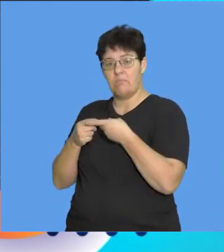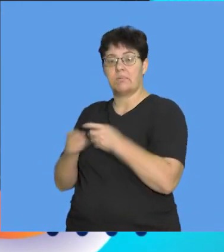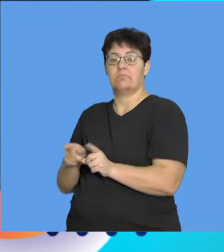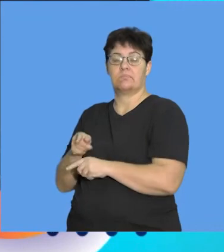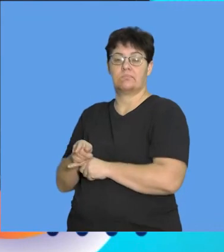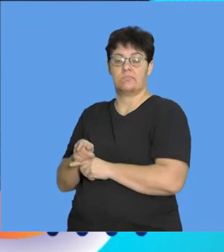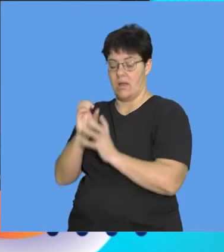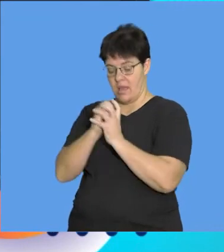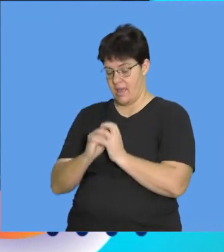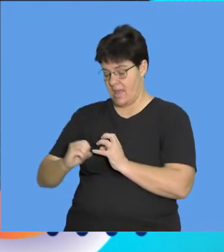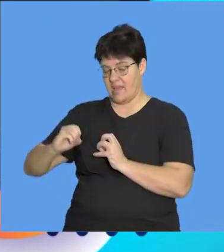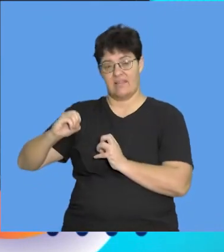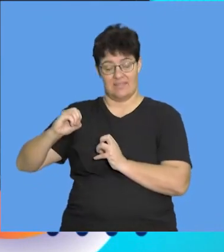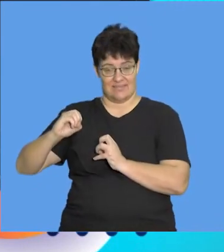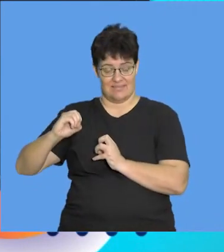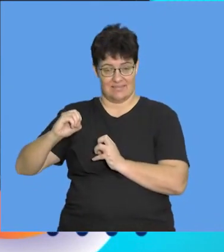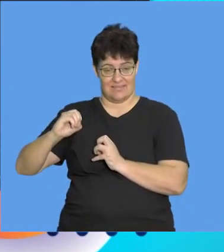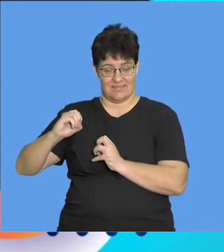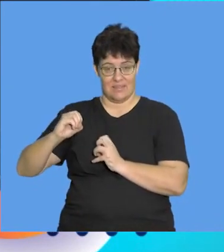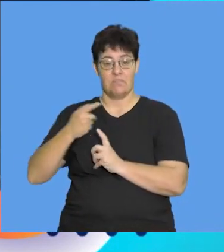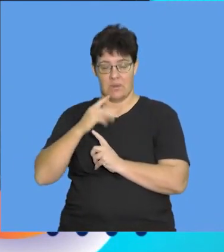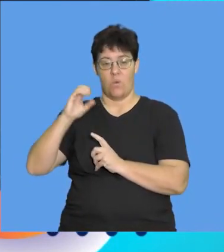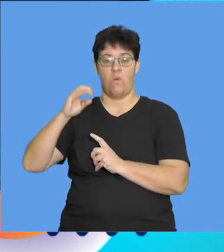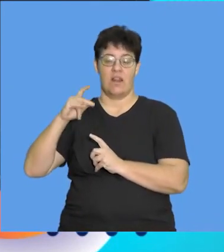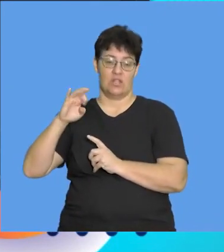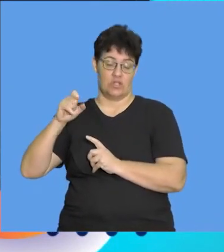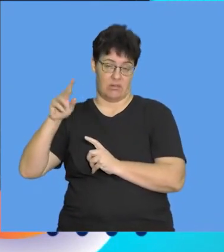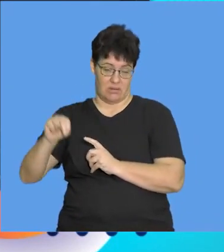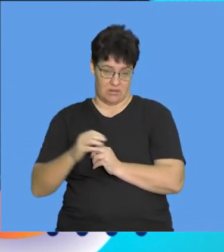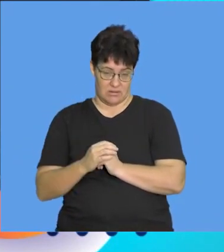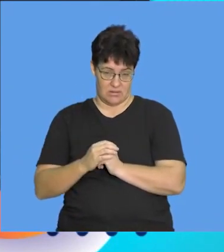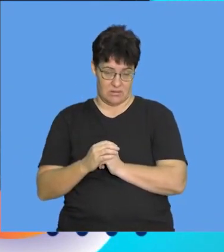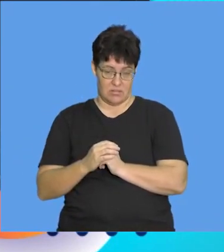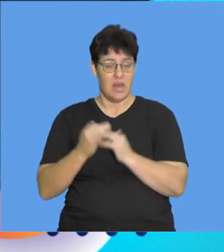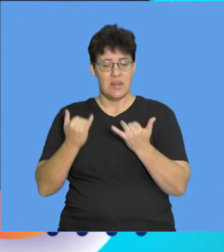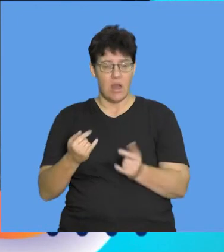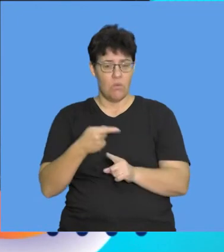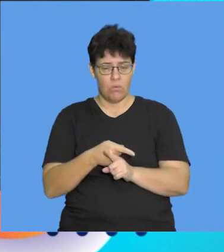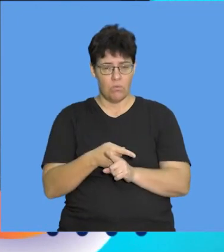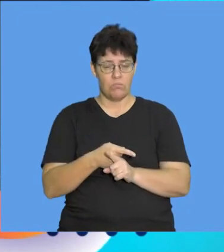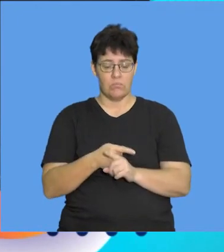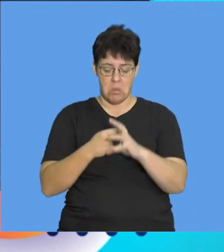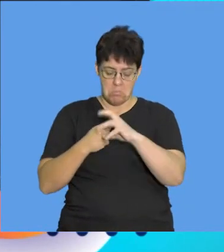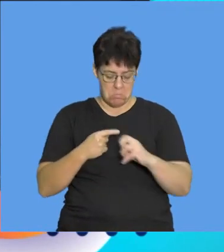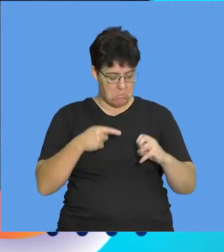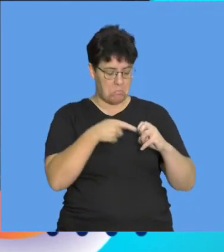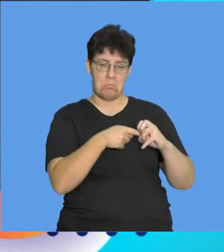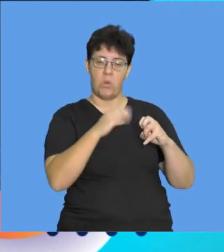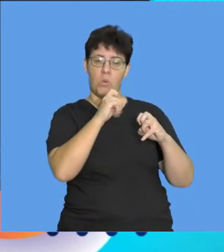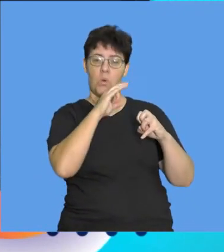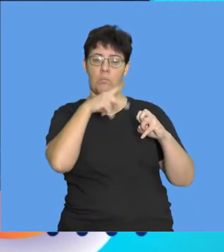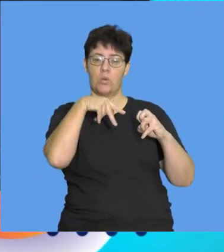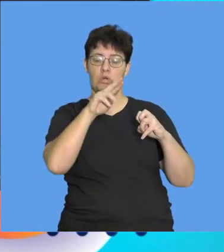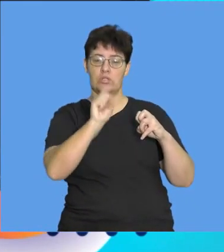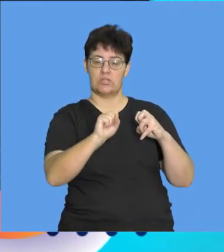and we refer to that process as ovulation. What is left now is the corpus luteum, and the corpus luteum will then